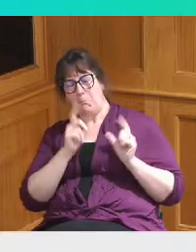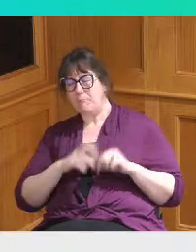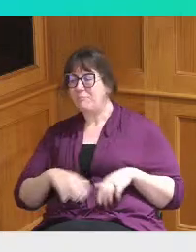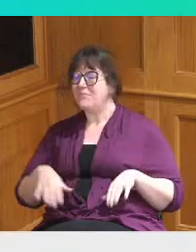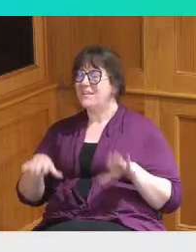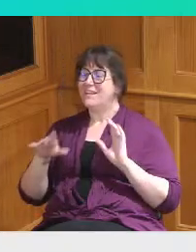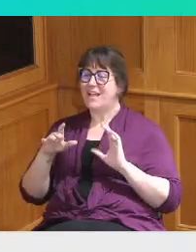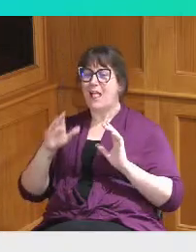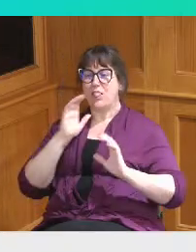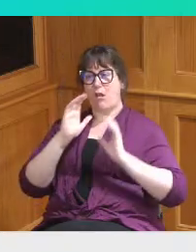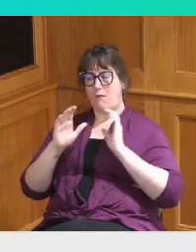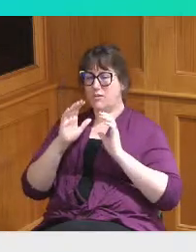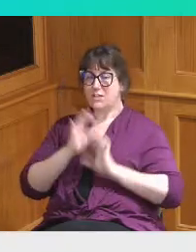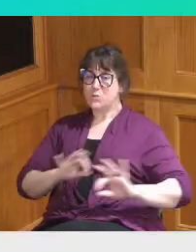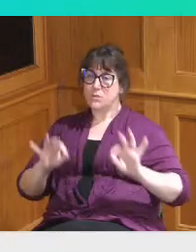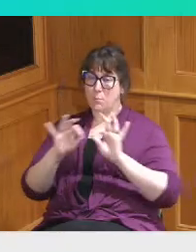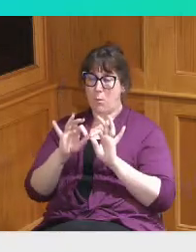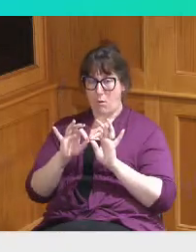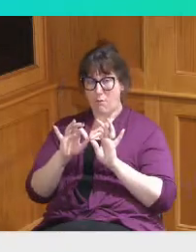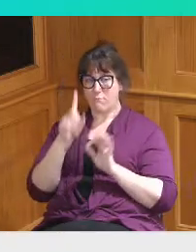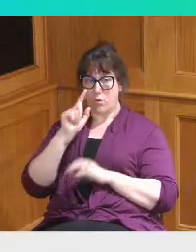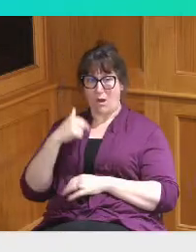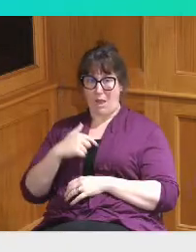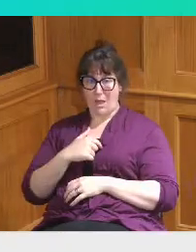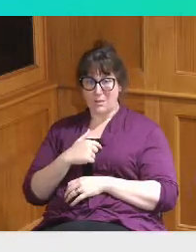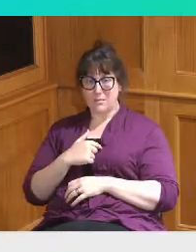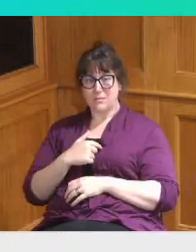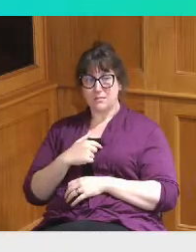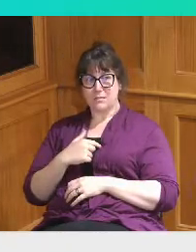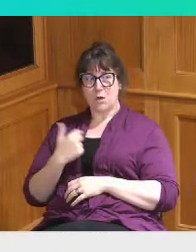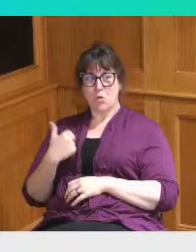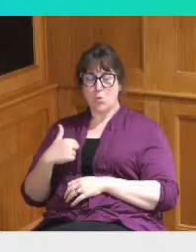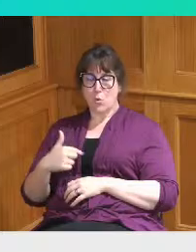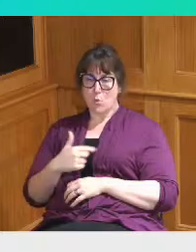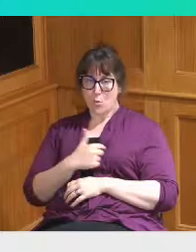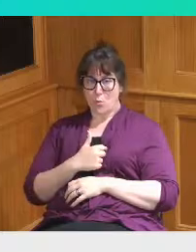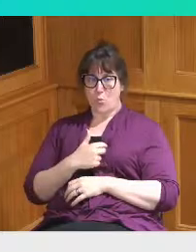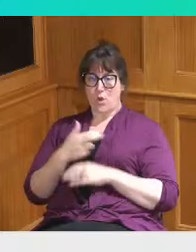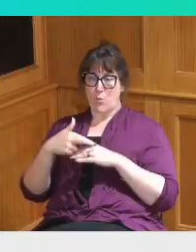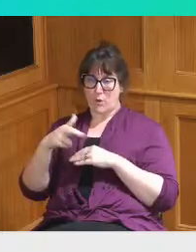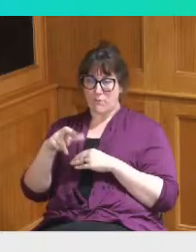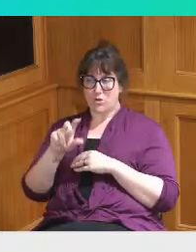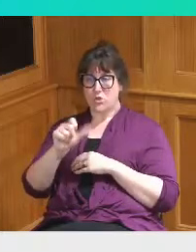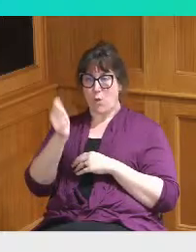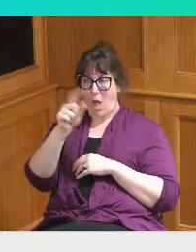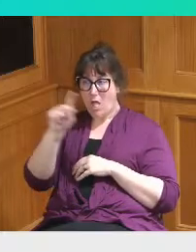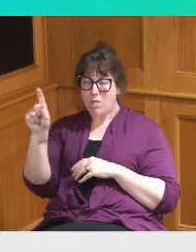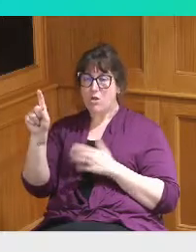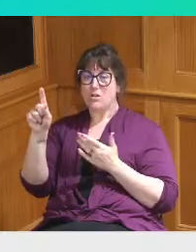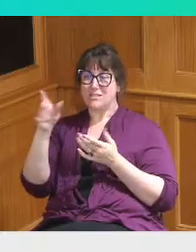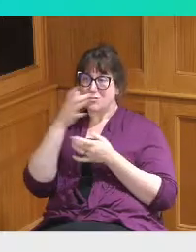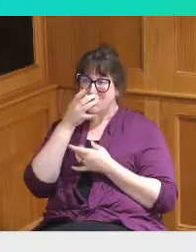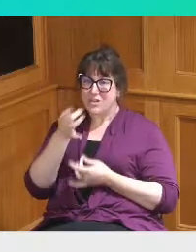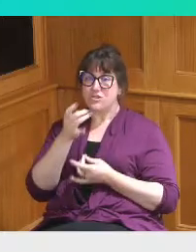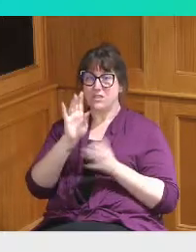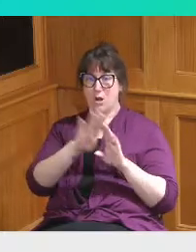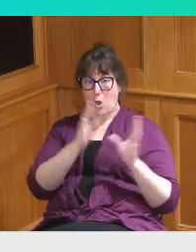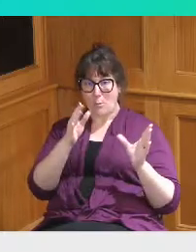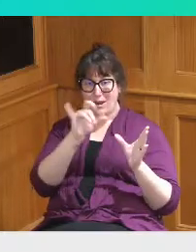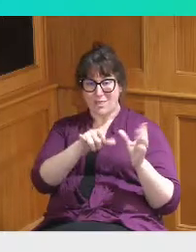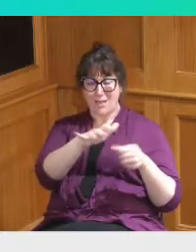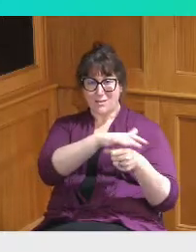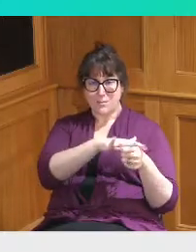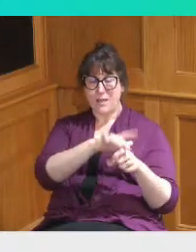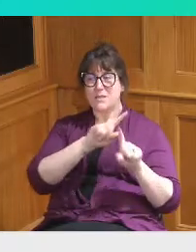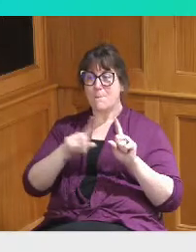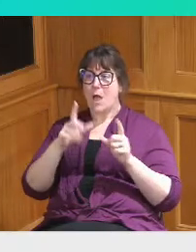So these conversations were really useful. We both were sort of referred to other brewers that might be interested in opening in the space, but also kind of learned a little bit